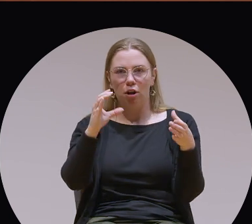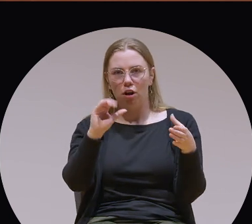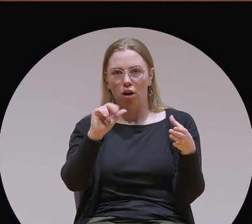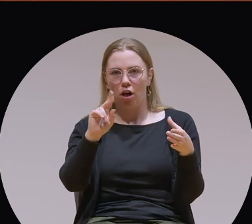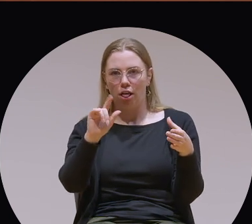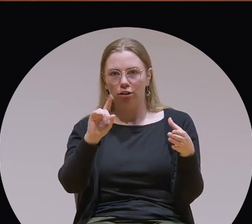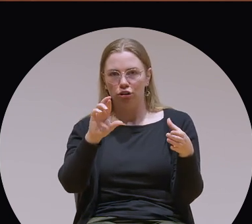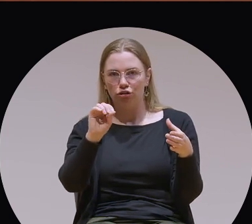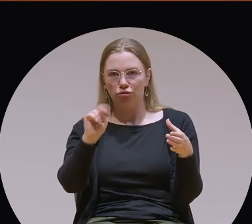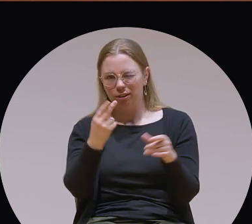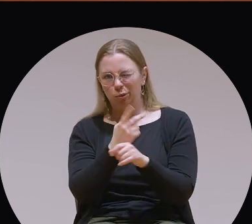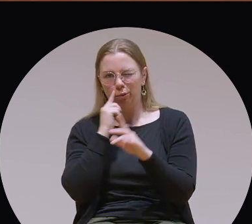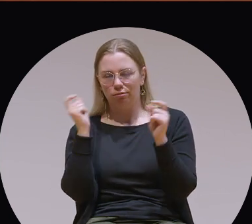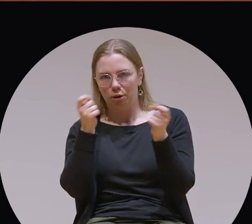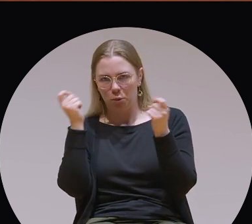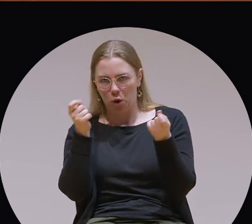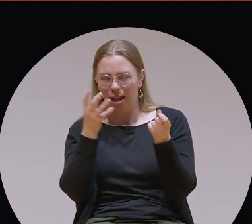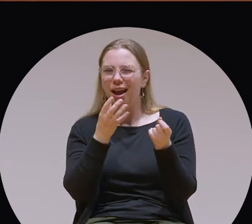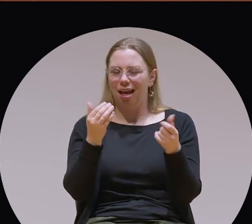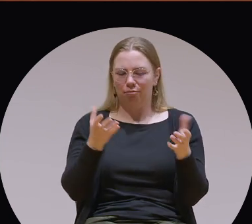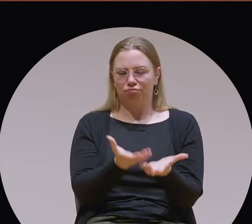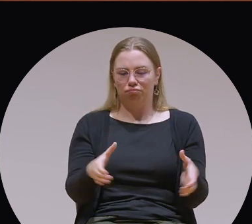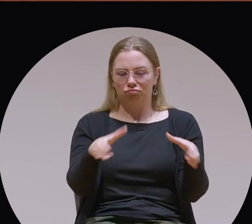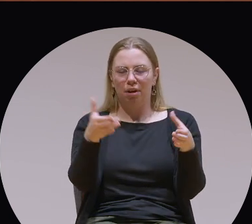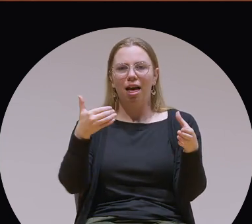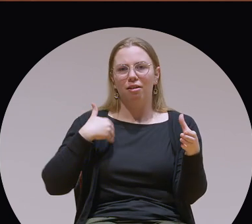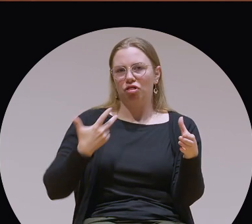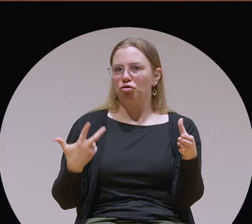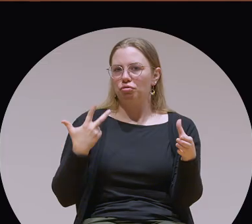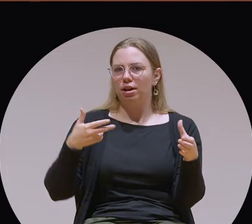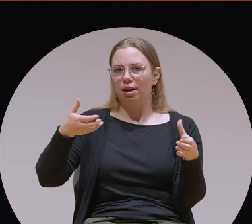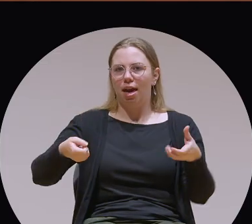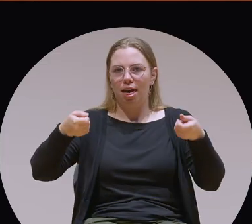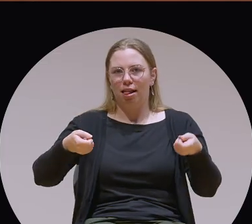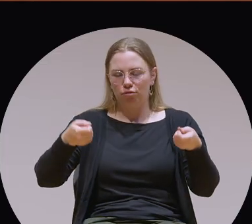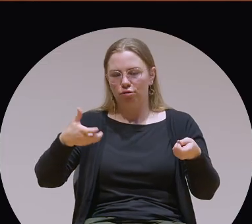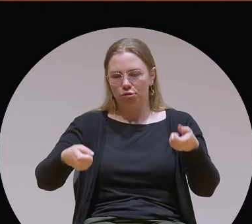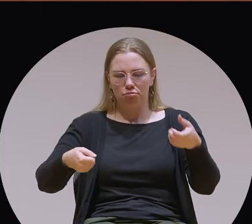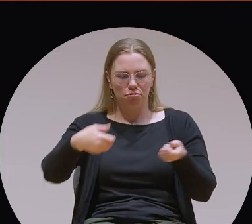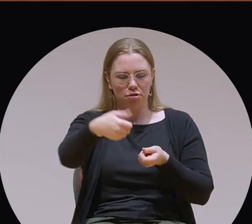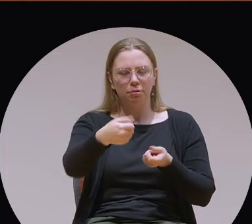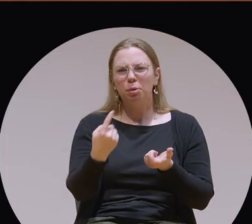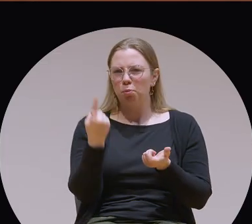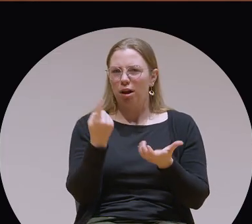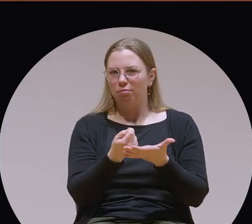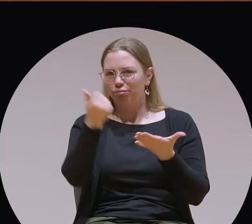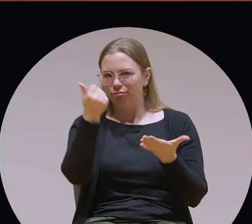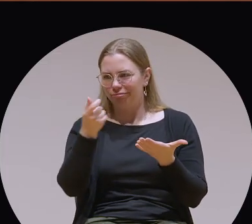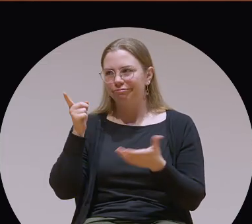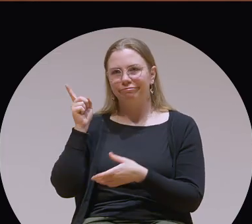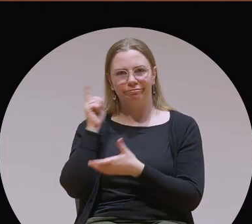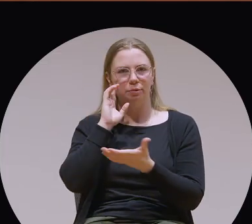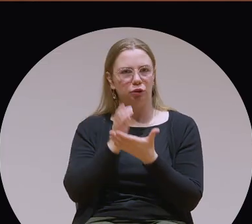of a ceremonial cauldron that was outside a shrine in ancient Olympia. It's big. It's this